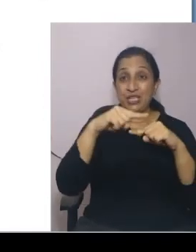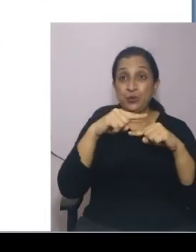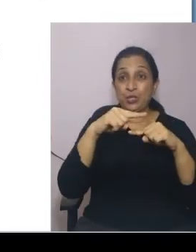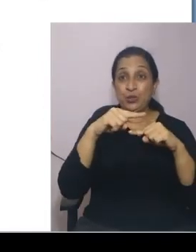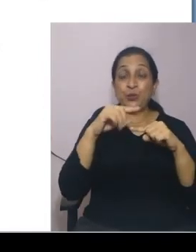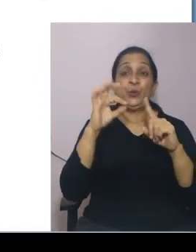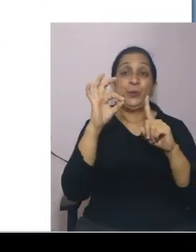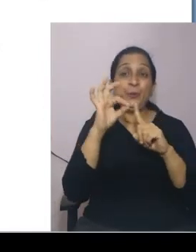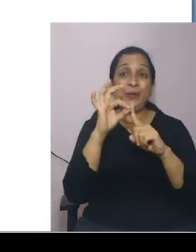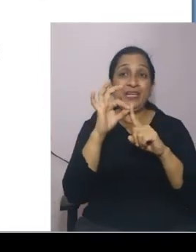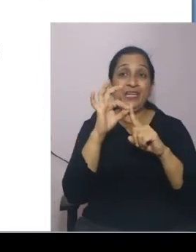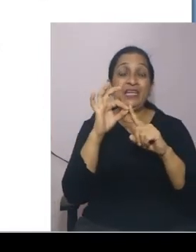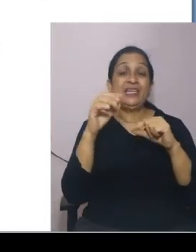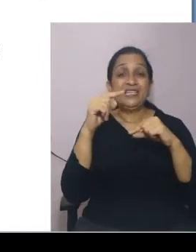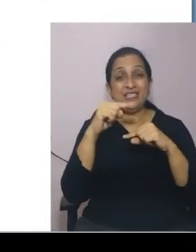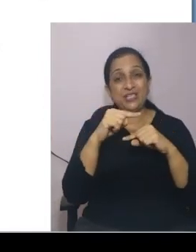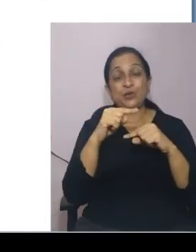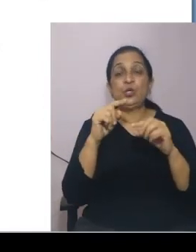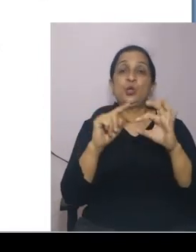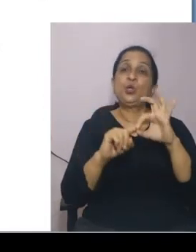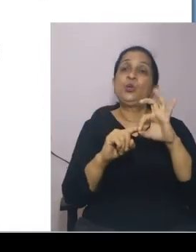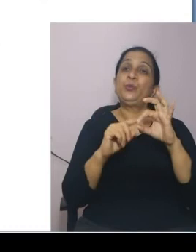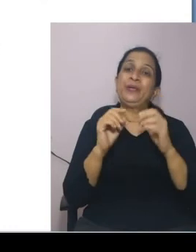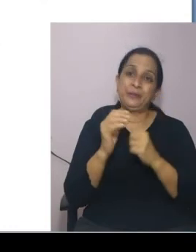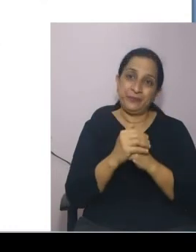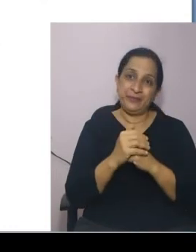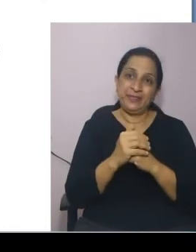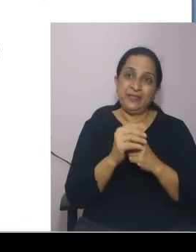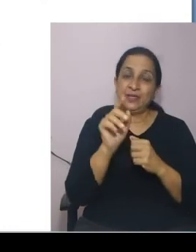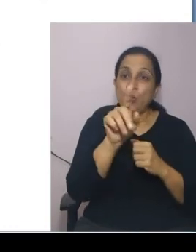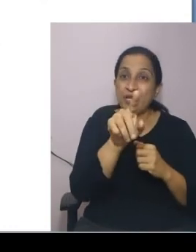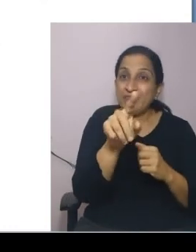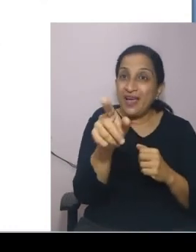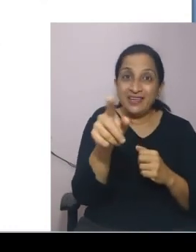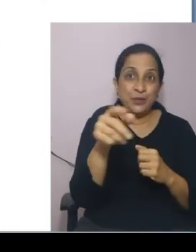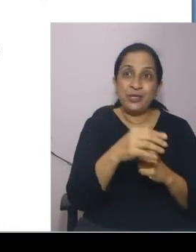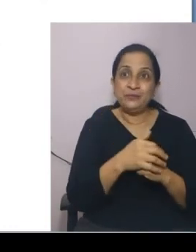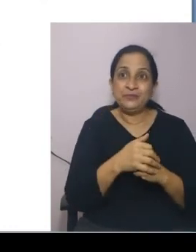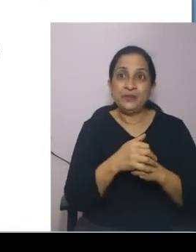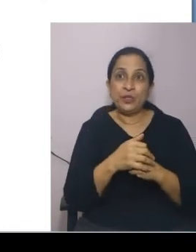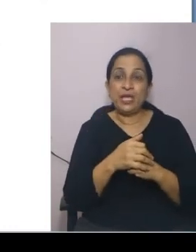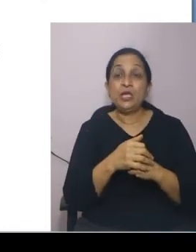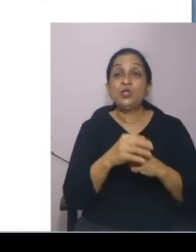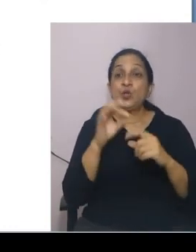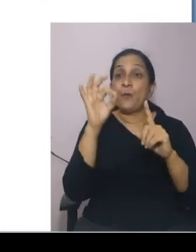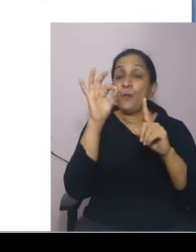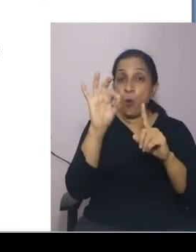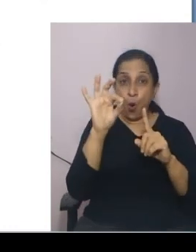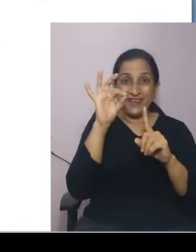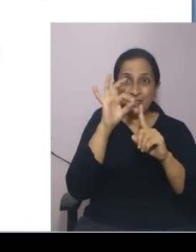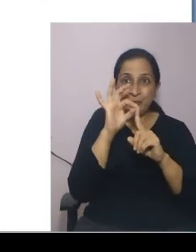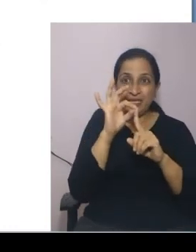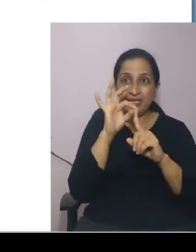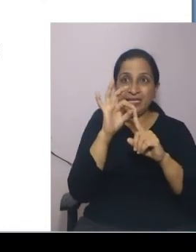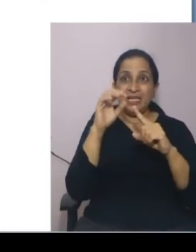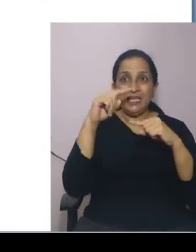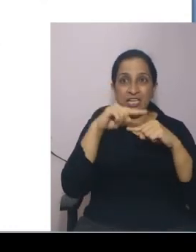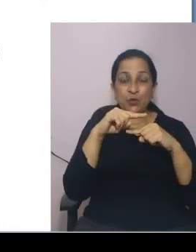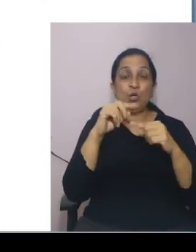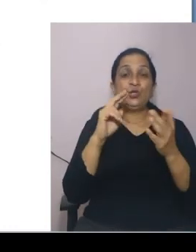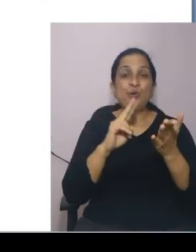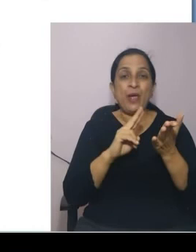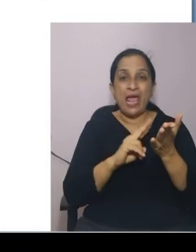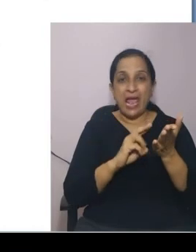each of them AP is equal to QB, equal, they are equal, okay, when it is trisection. So